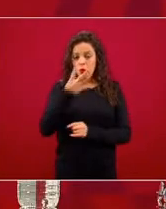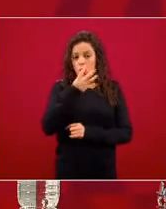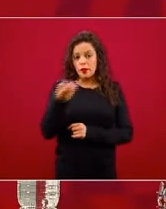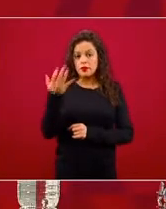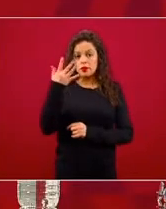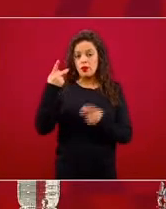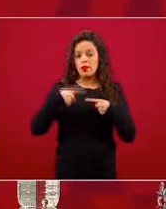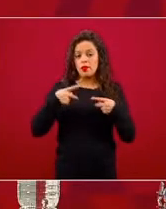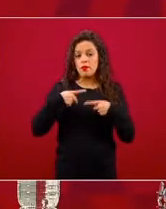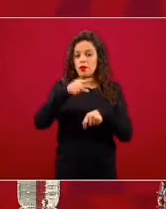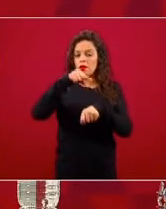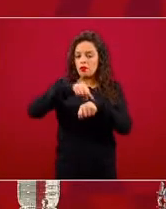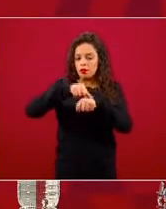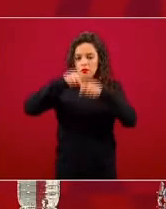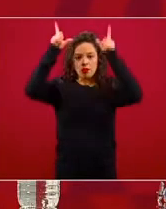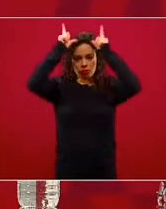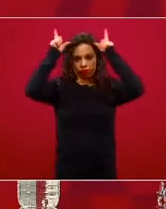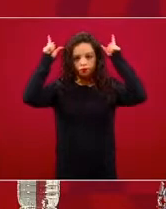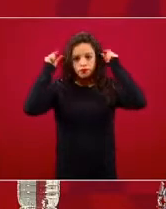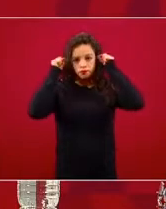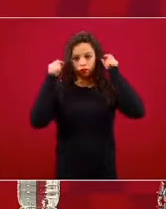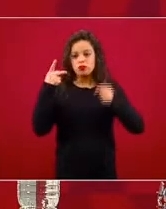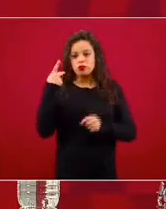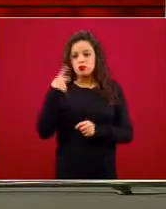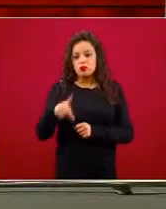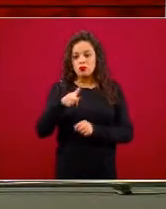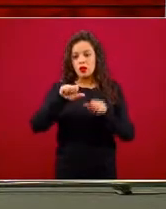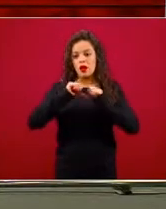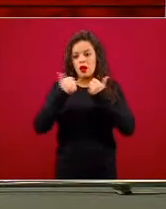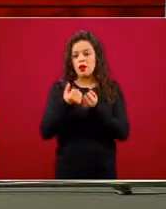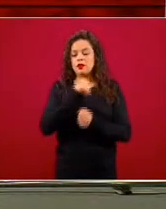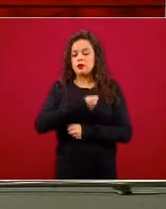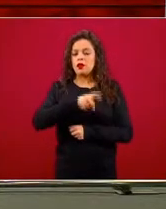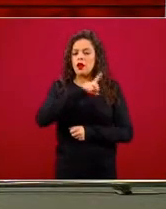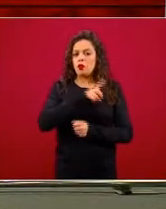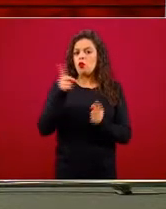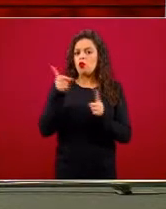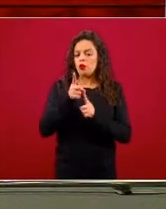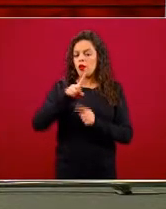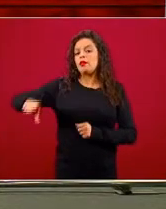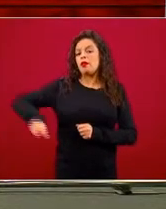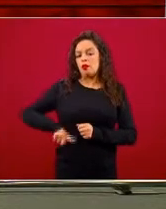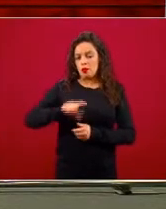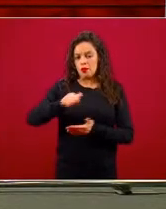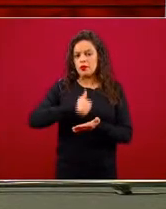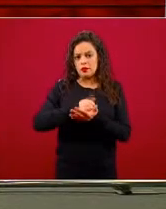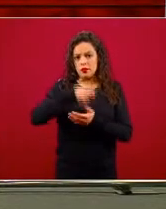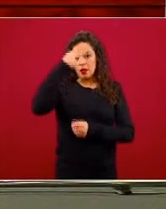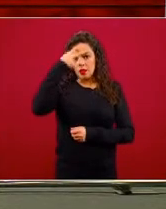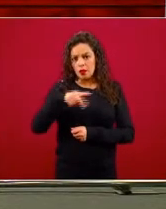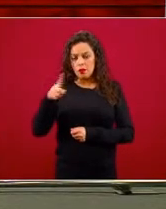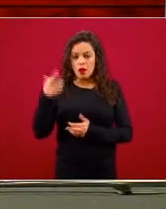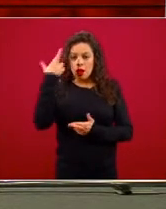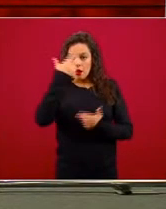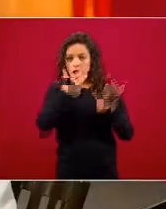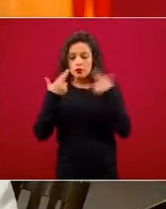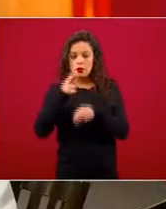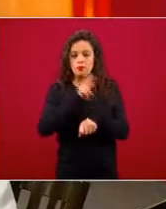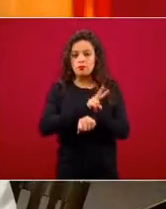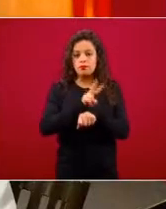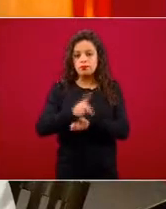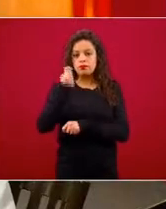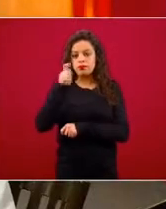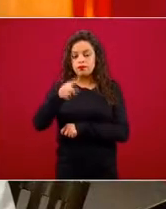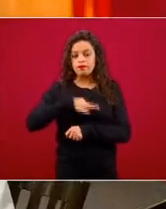spokesmen and nurses from the Mexican government who are in charge to confirm